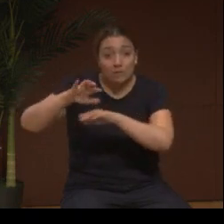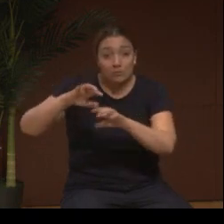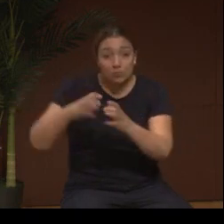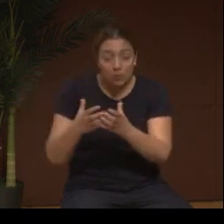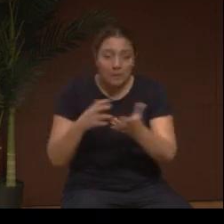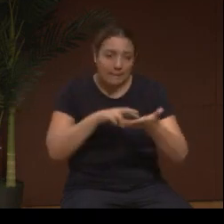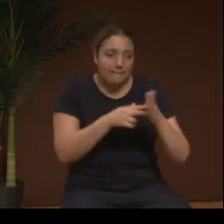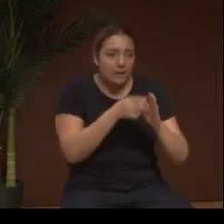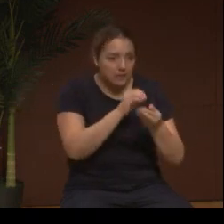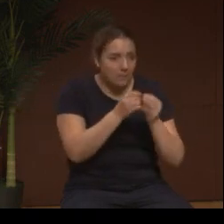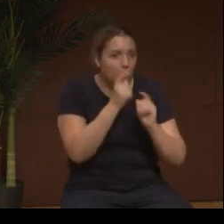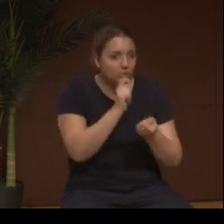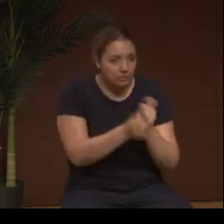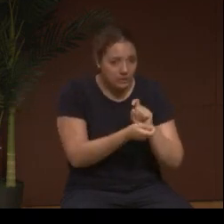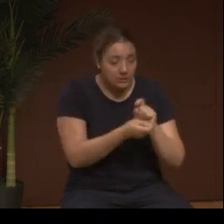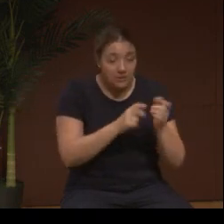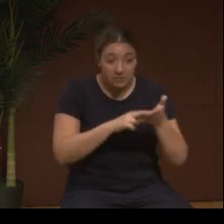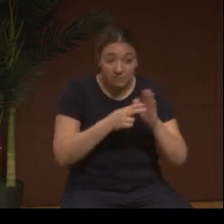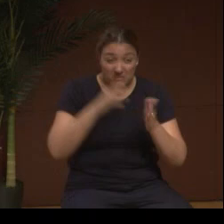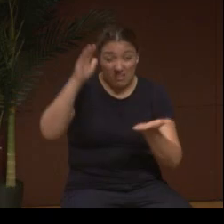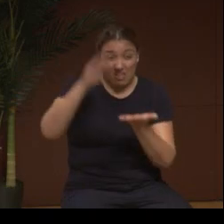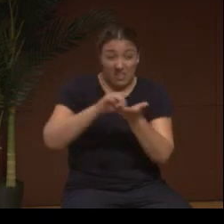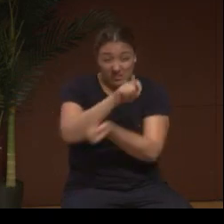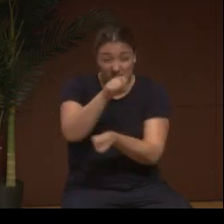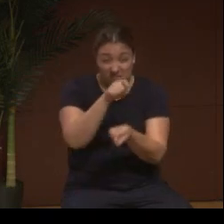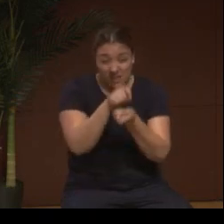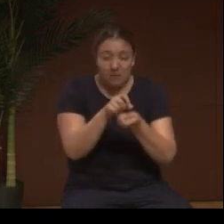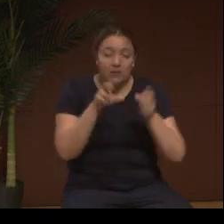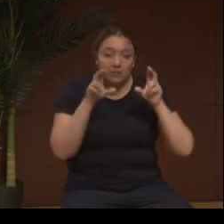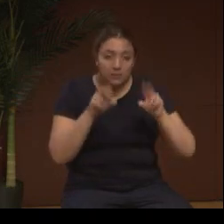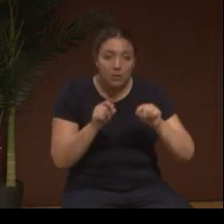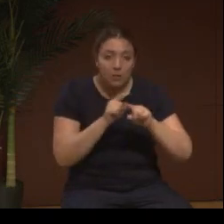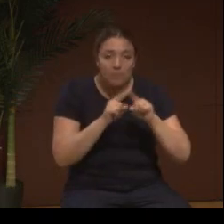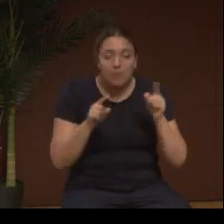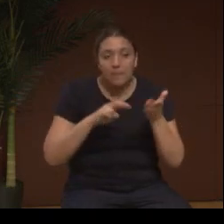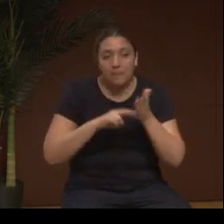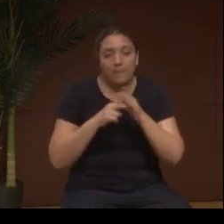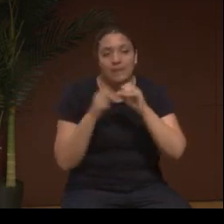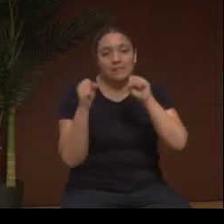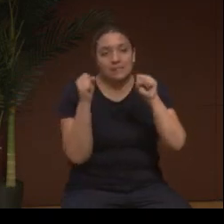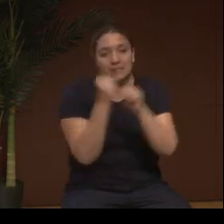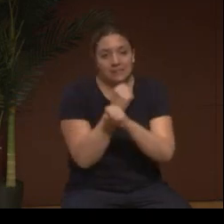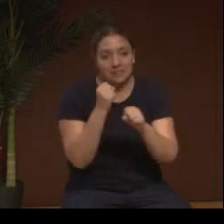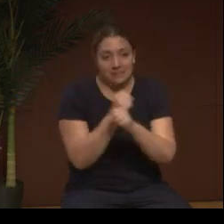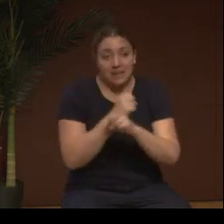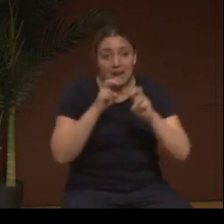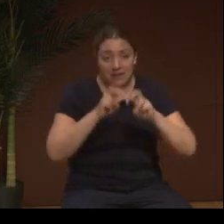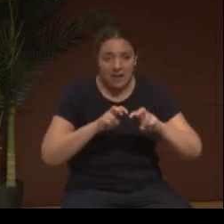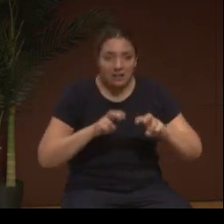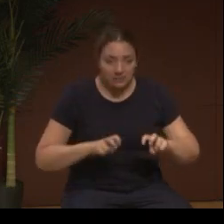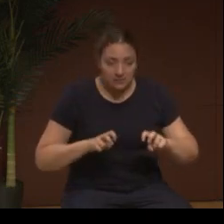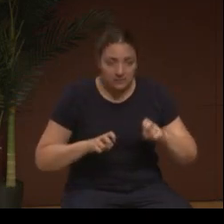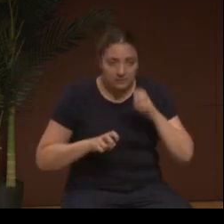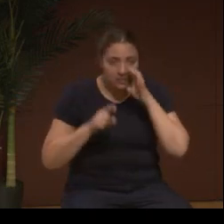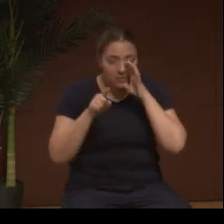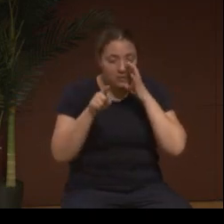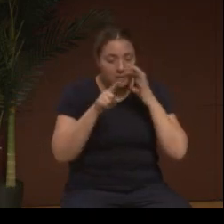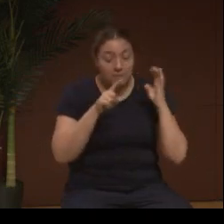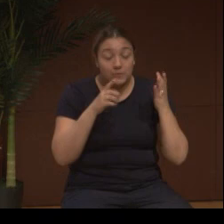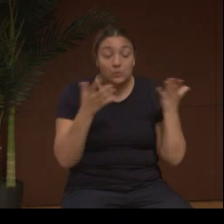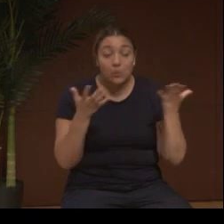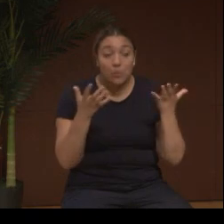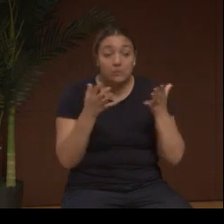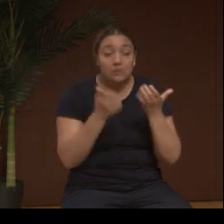less precise or more precise. It just means that you're looking at a statistical analysis. So what's really most important